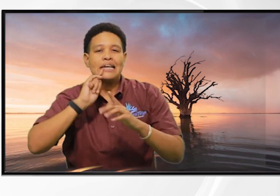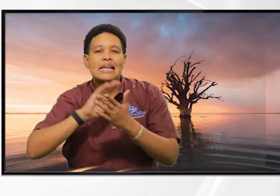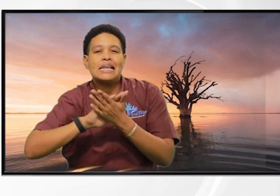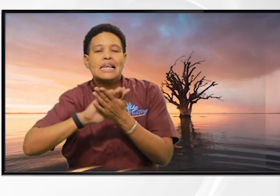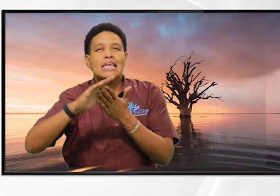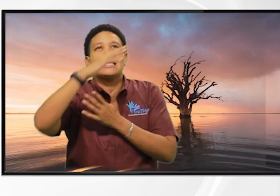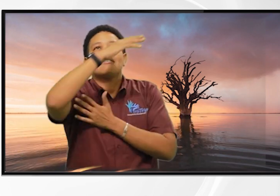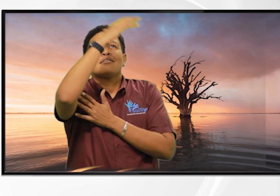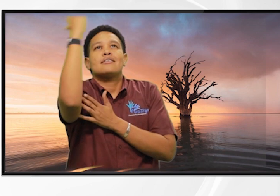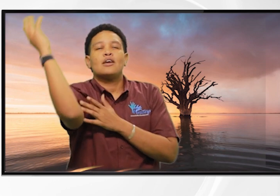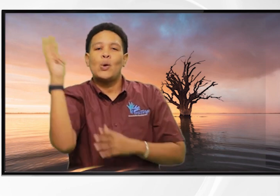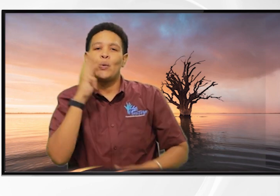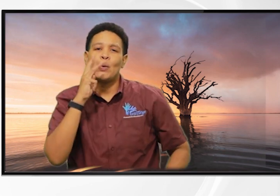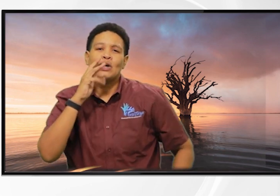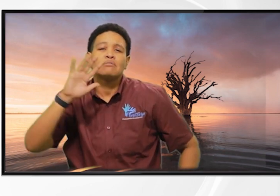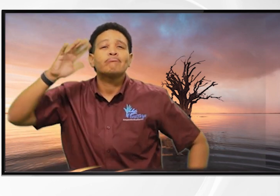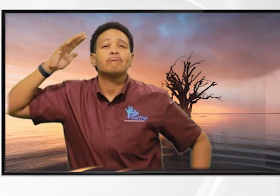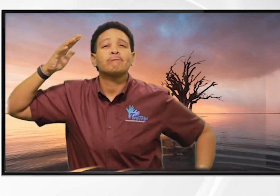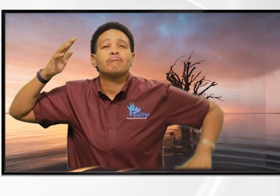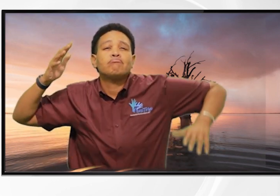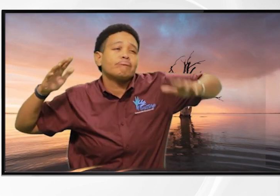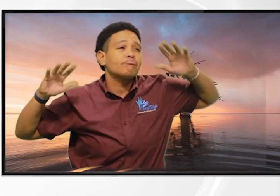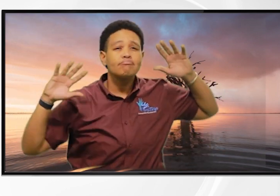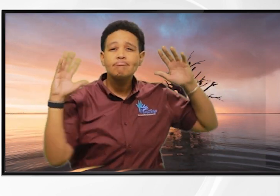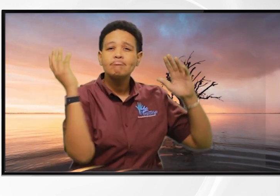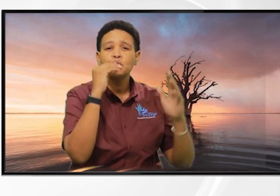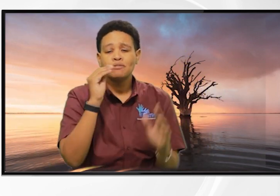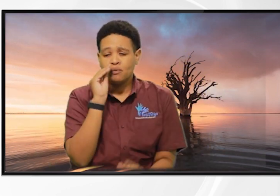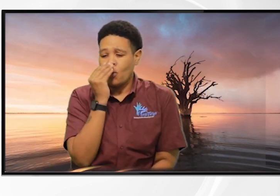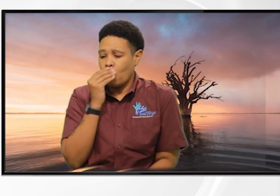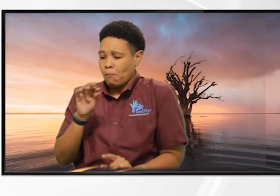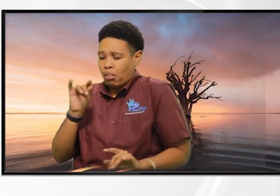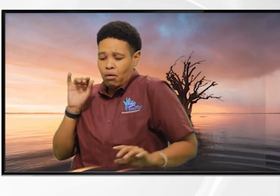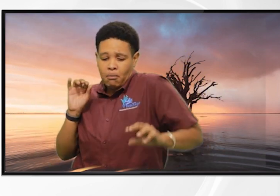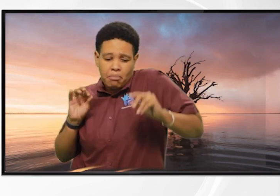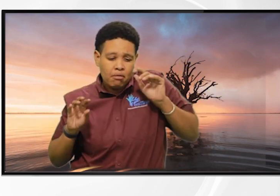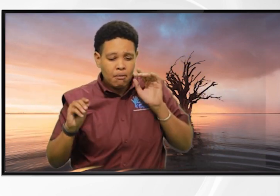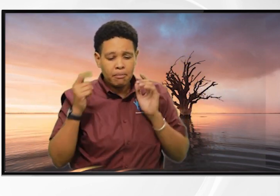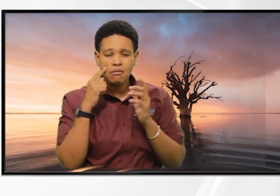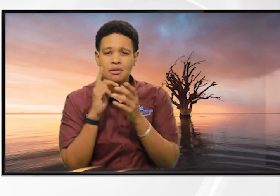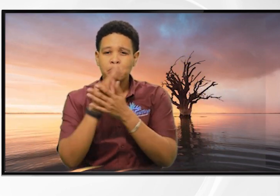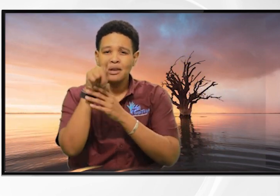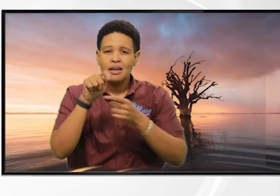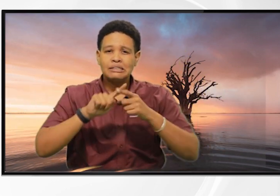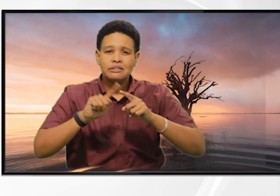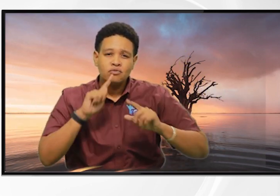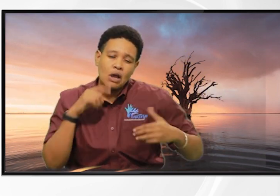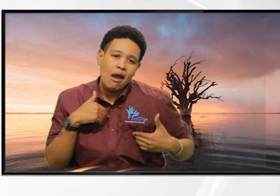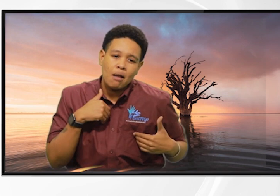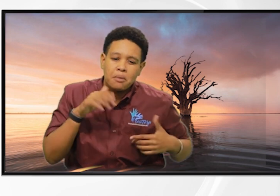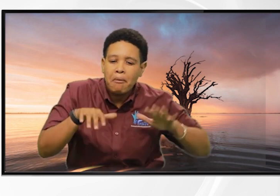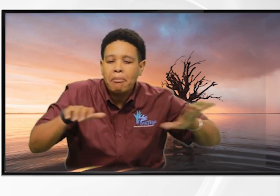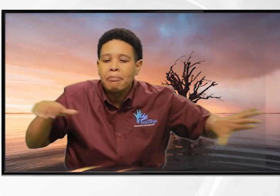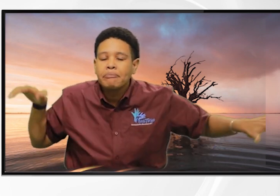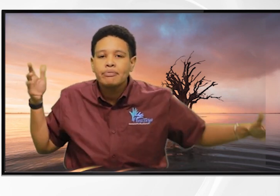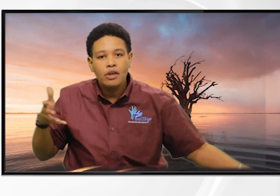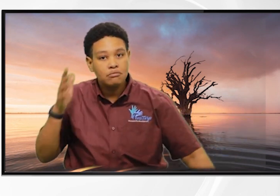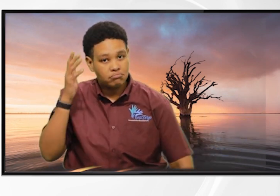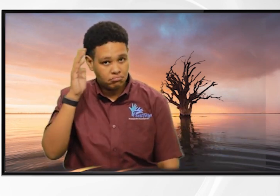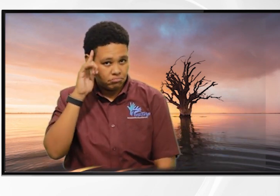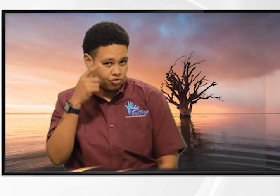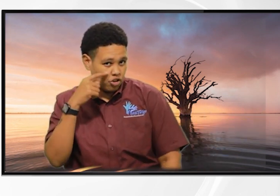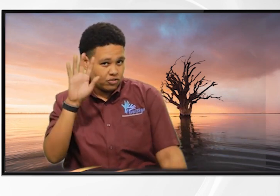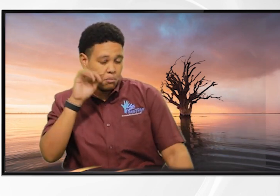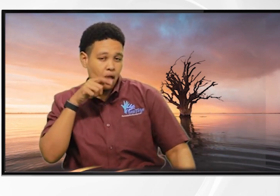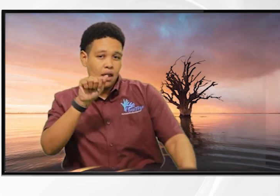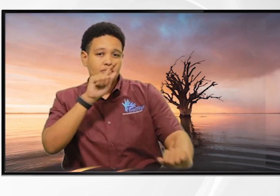rich forests, and an abundance of plants and animals. This will be achieved by efforts including promoting